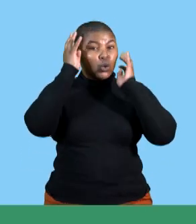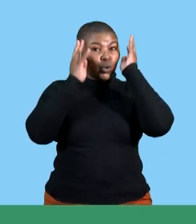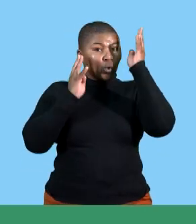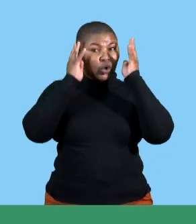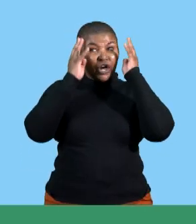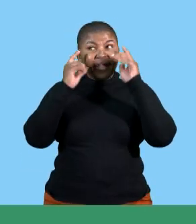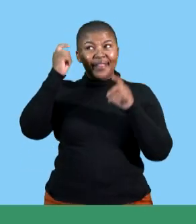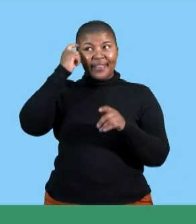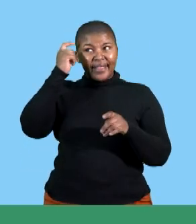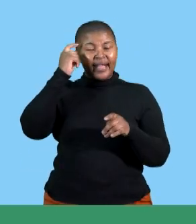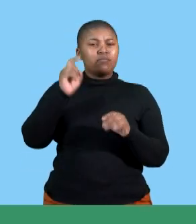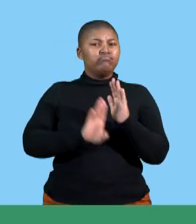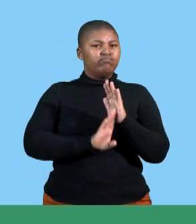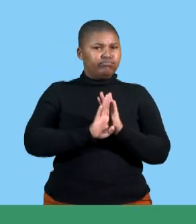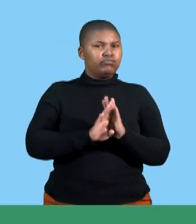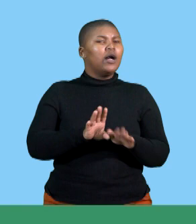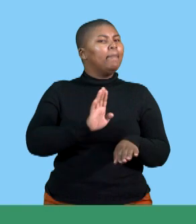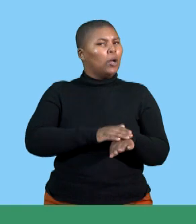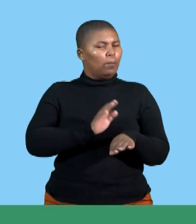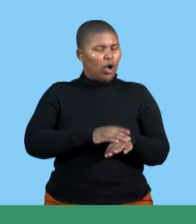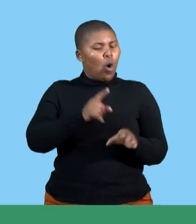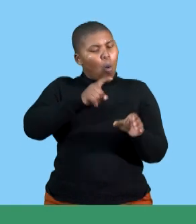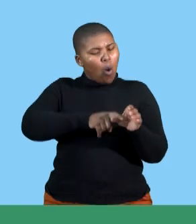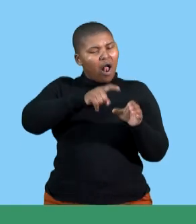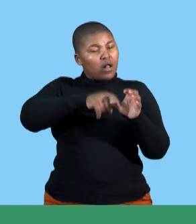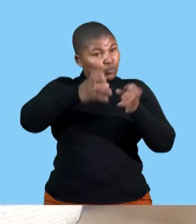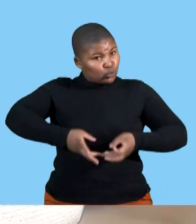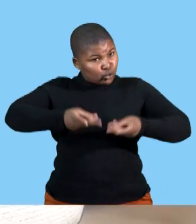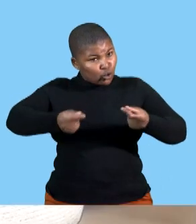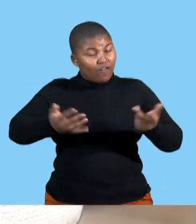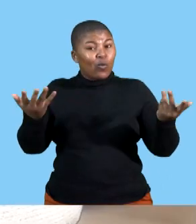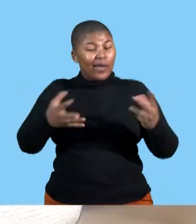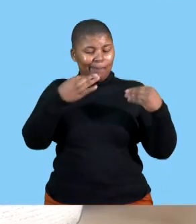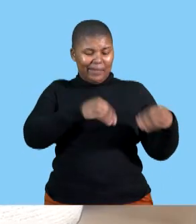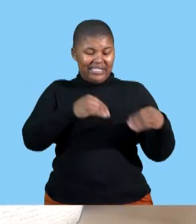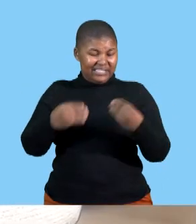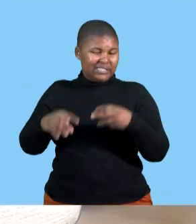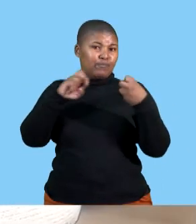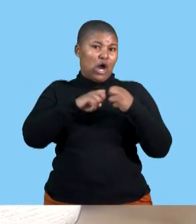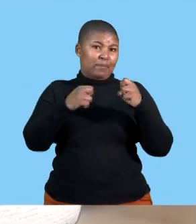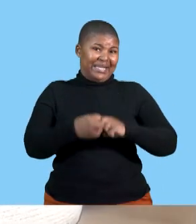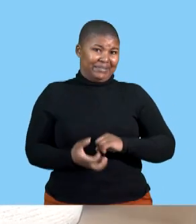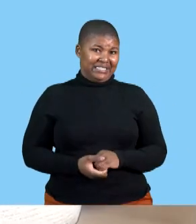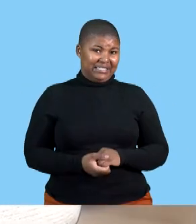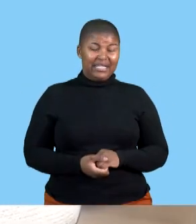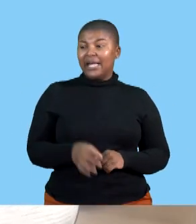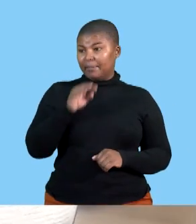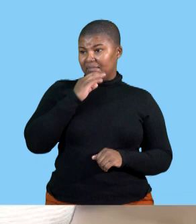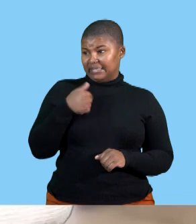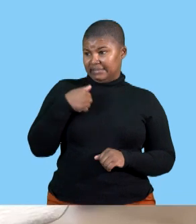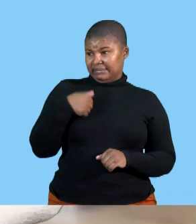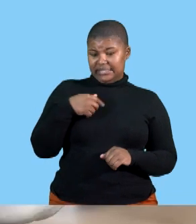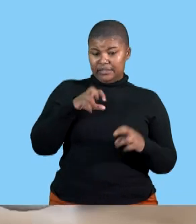business problems. Like I said, yes, we are solving the business problems. However, we're not solving them in a routine way like